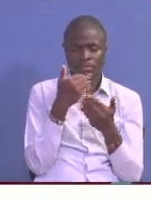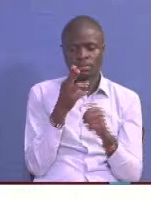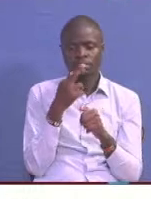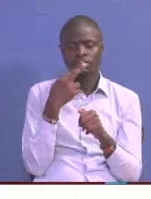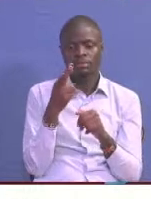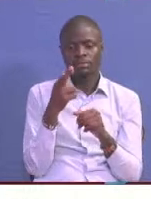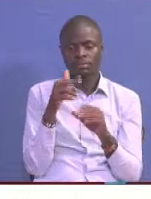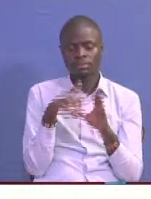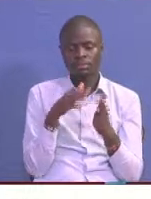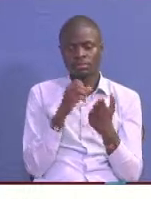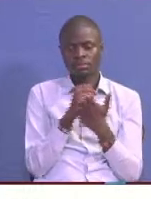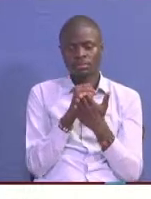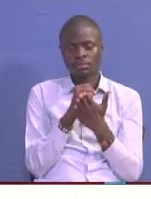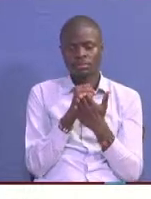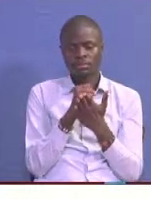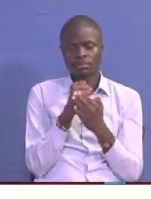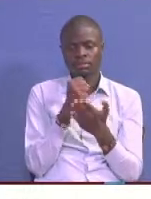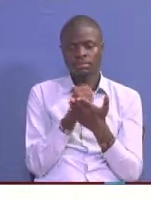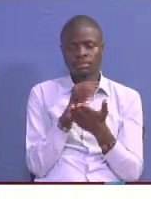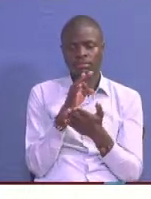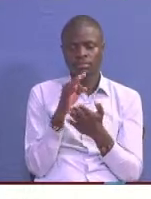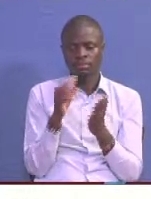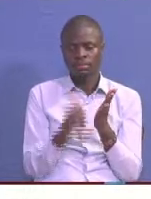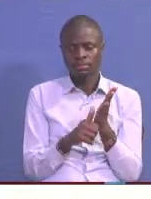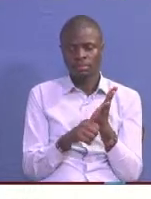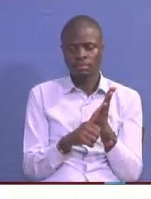actually in form of a challenge.